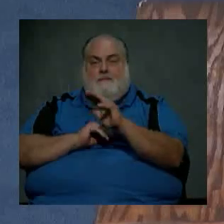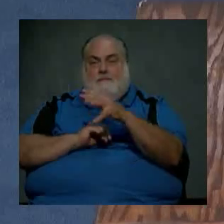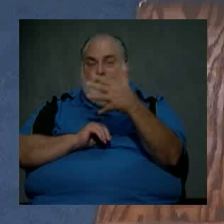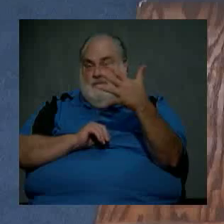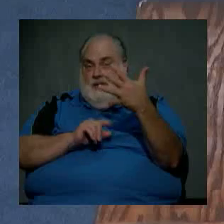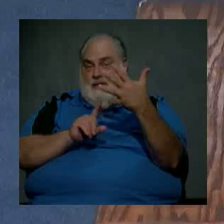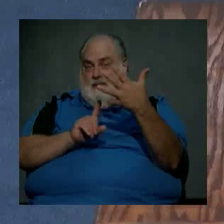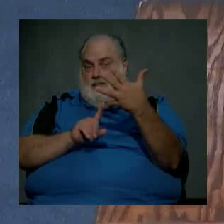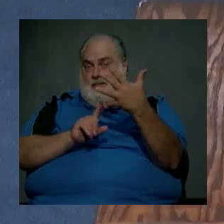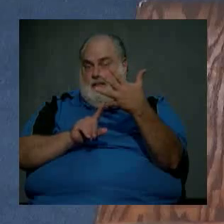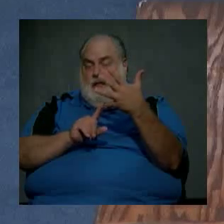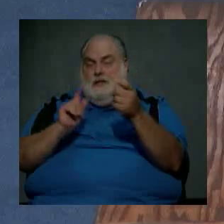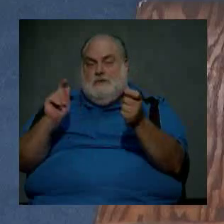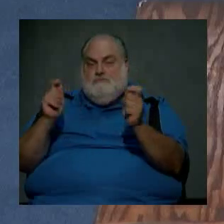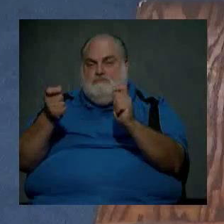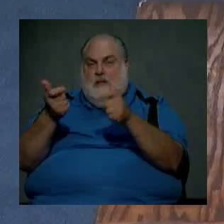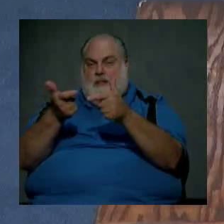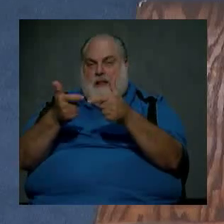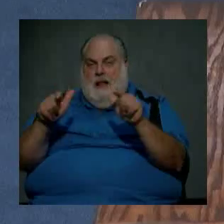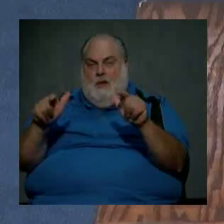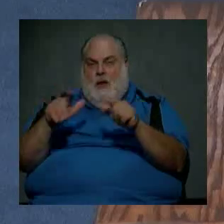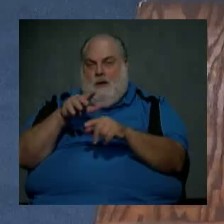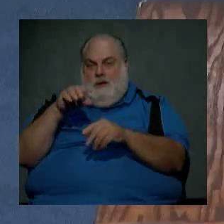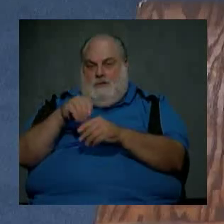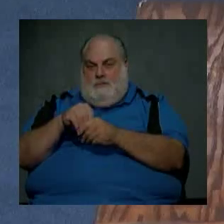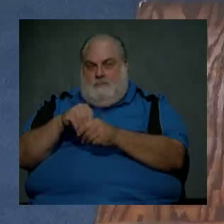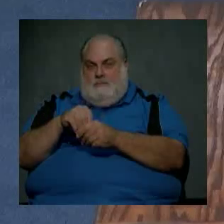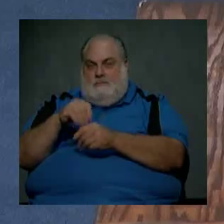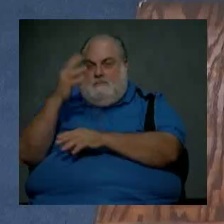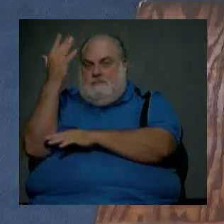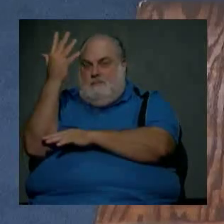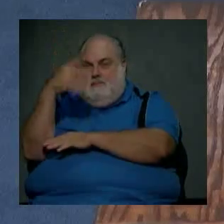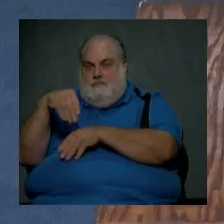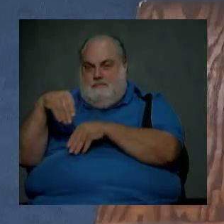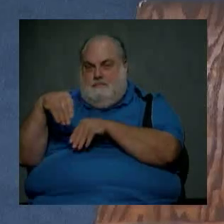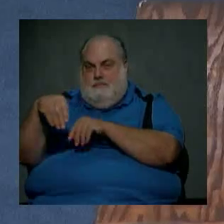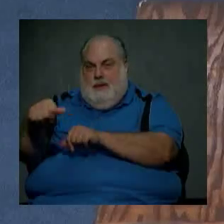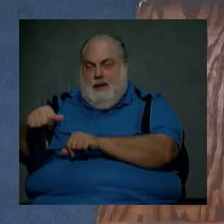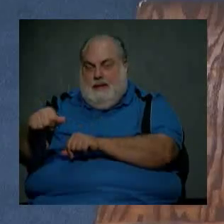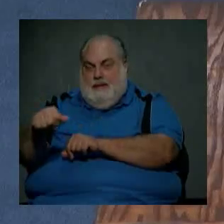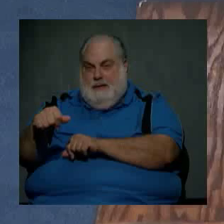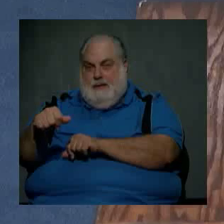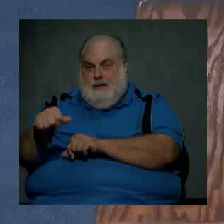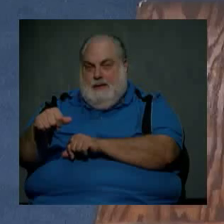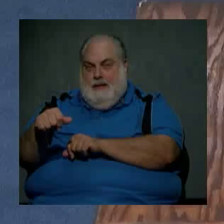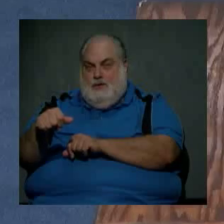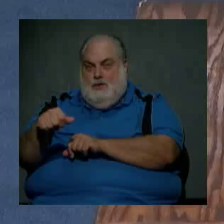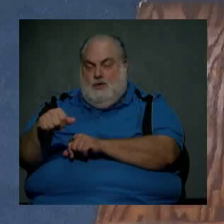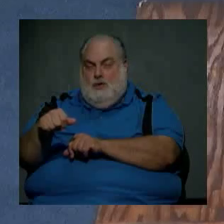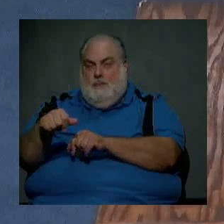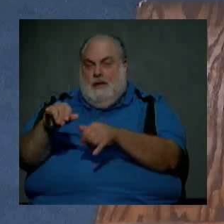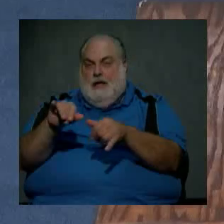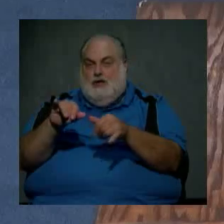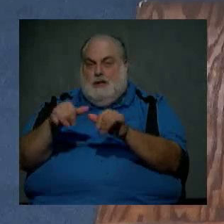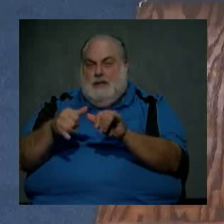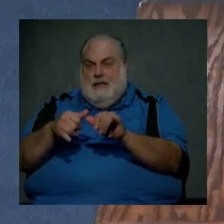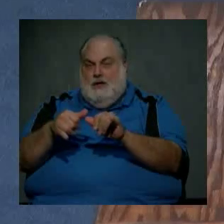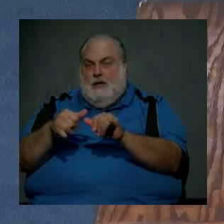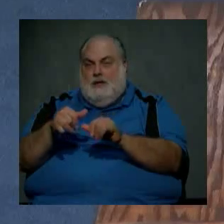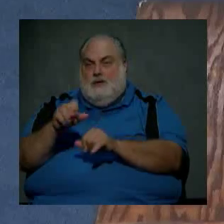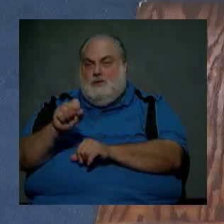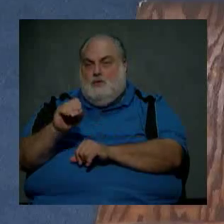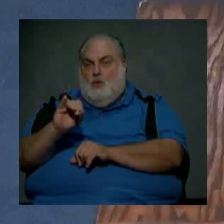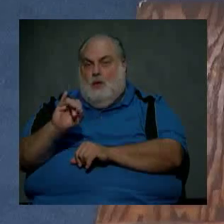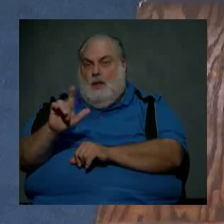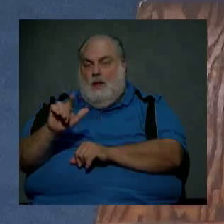to modify the language for the tree planting strip backfill to be engineered soil so that we don't